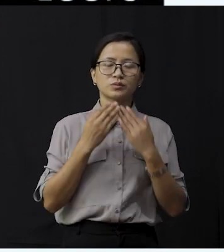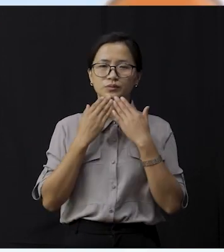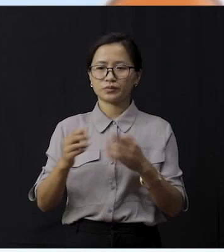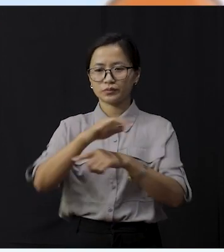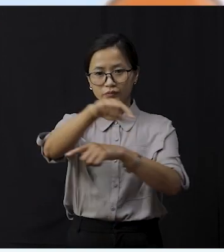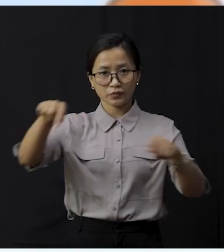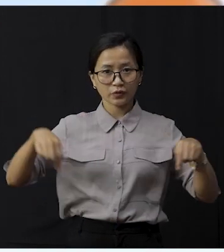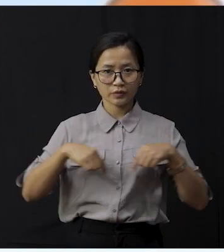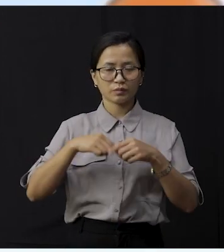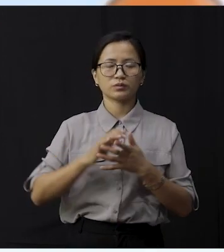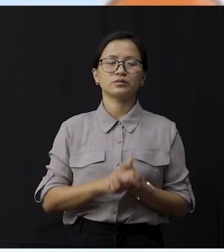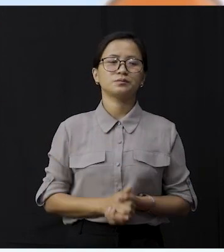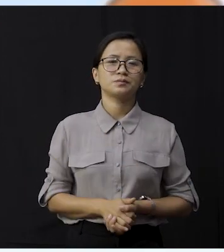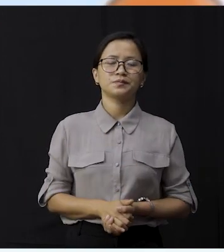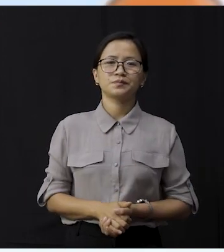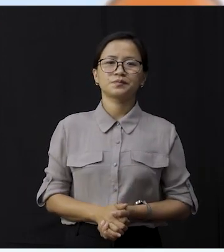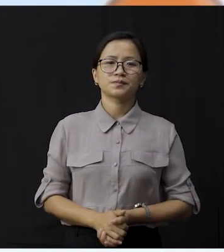Okay.